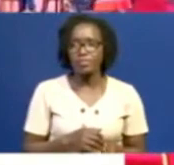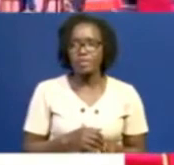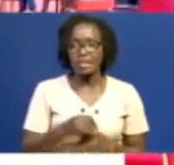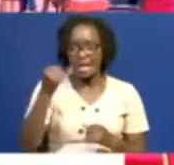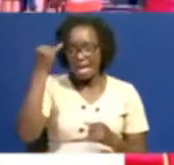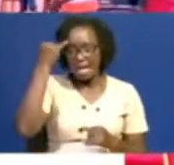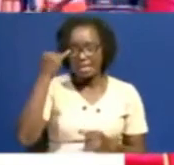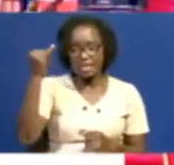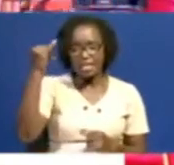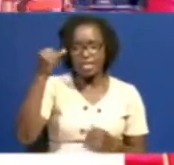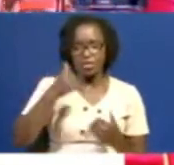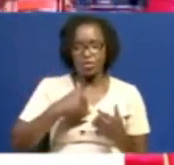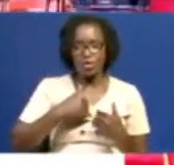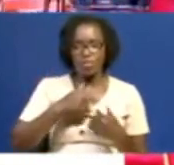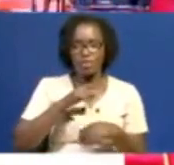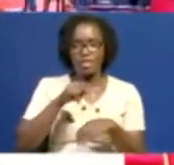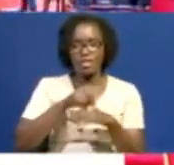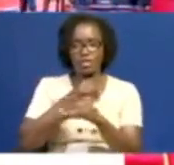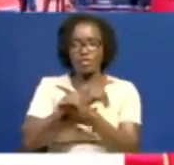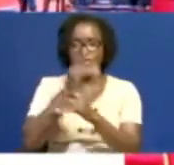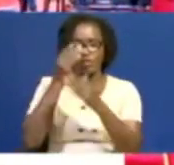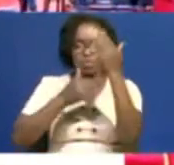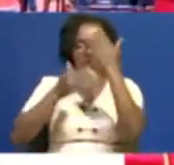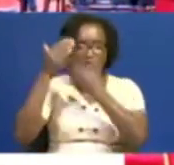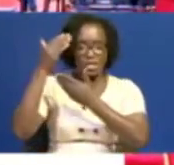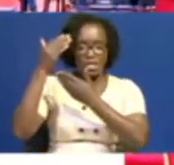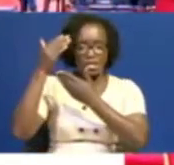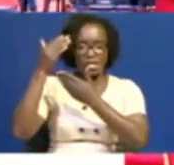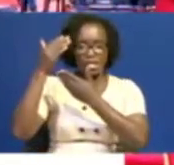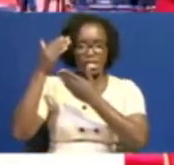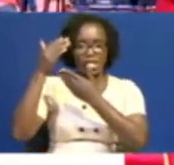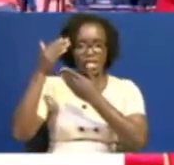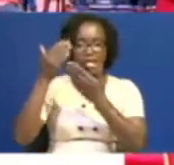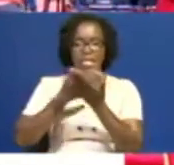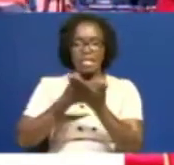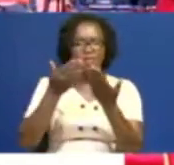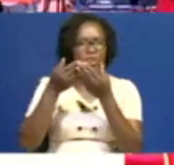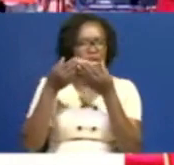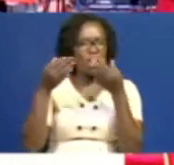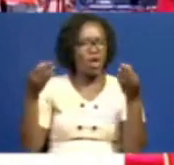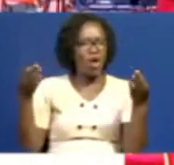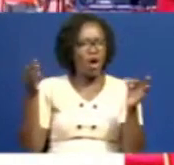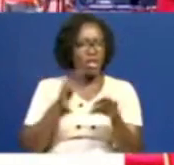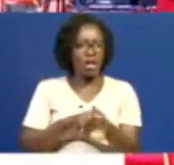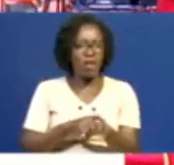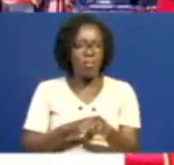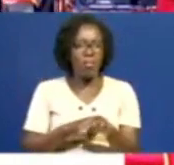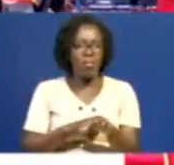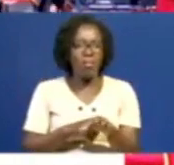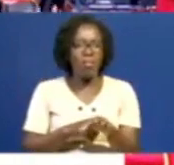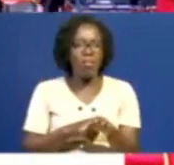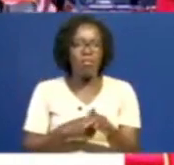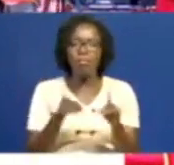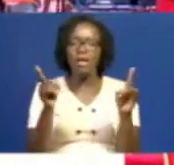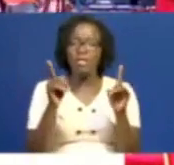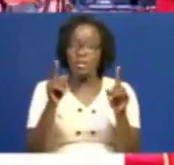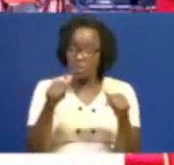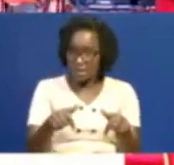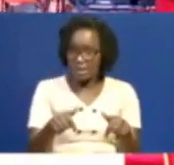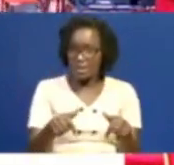to have a national defense university has been there for a long time. But